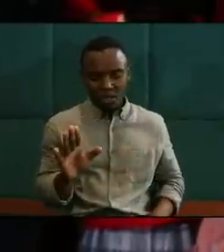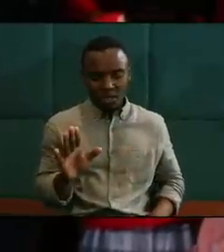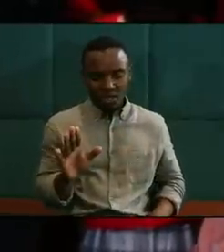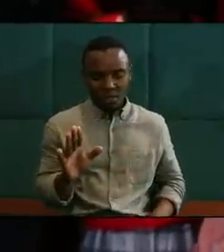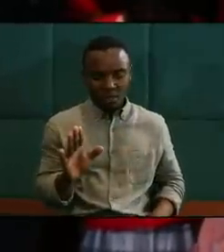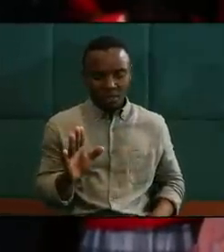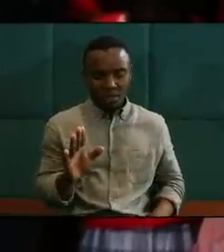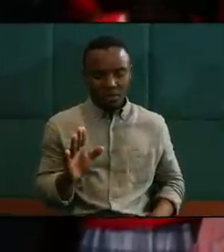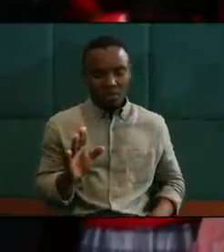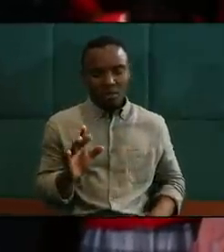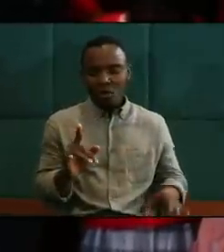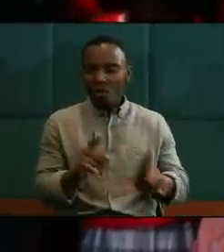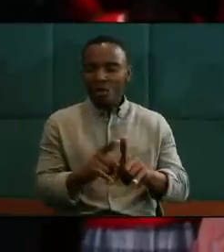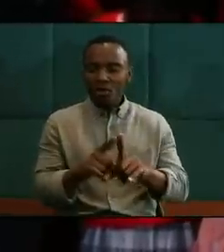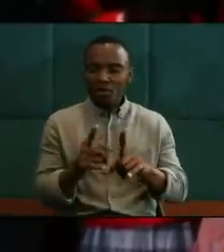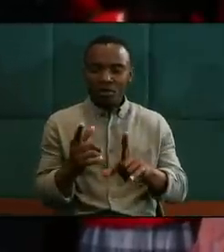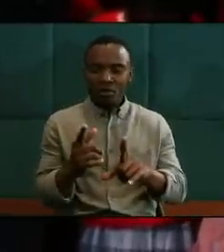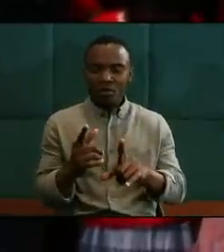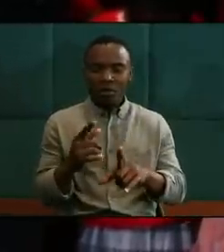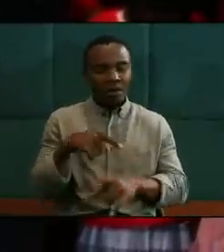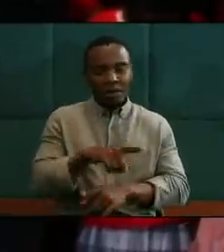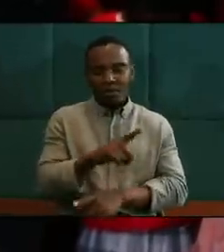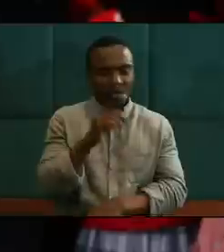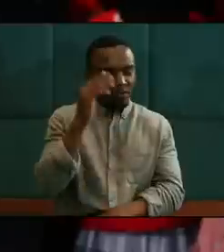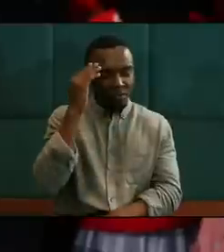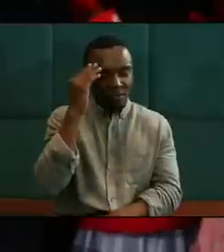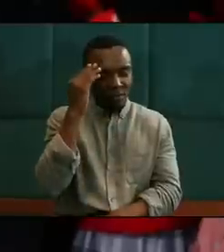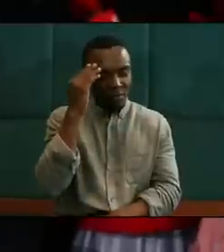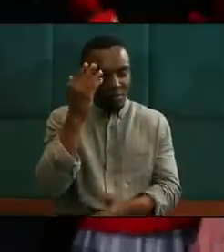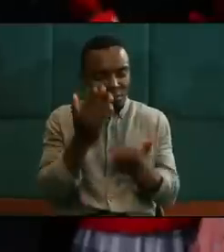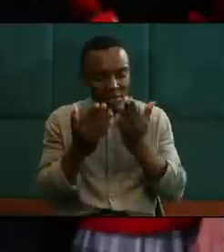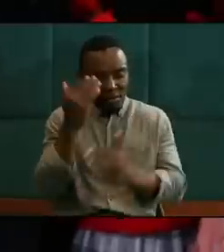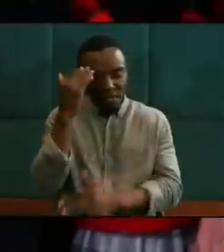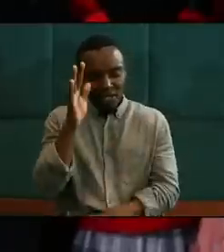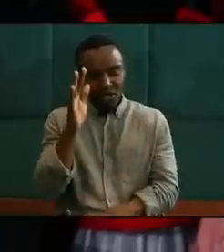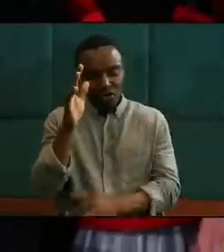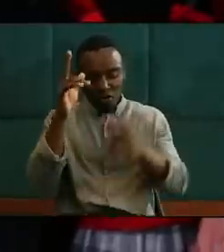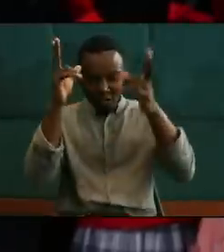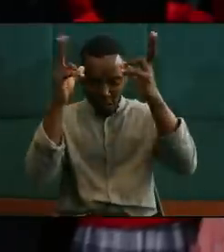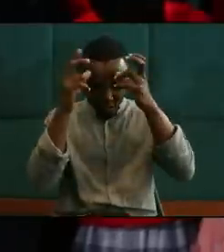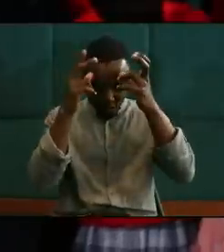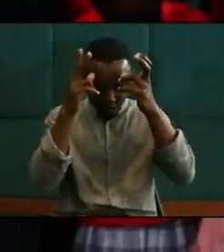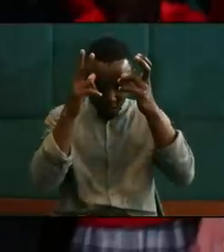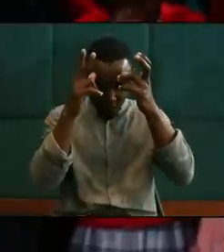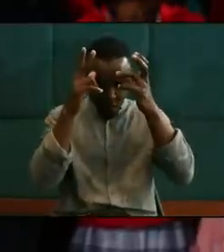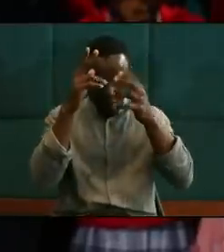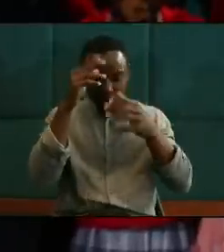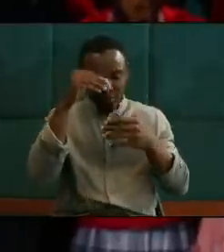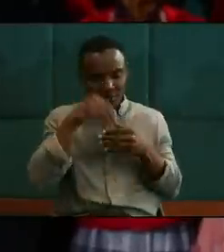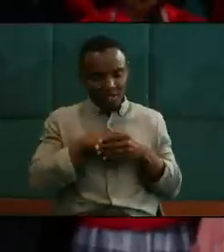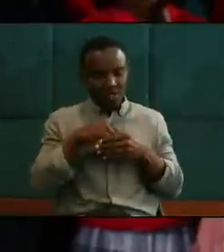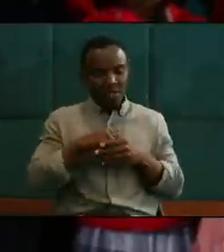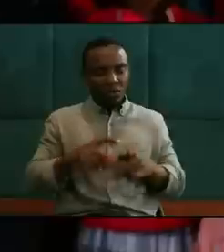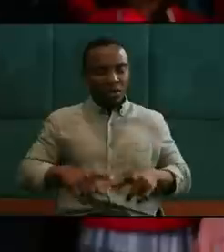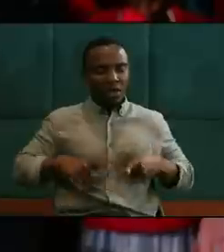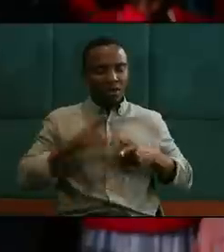Mm-hmm. Unfortunately, they never knew the evil one has taken residence in their lives.